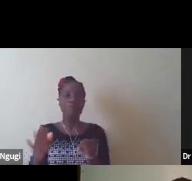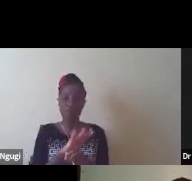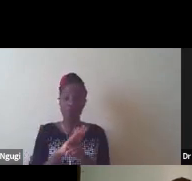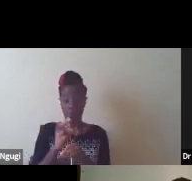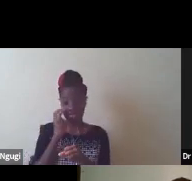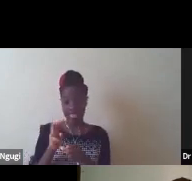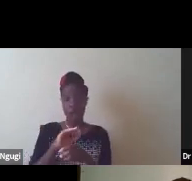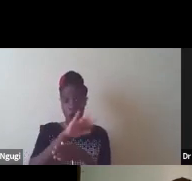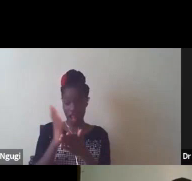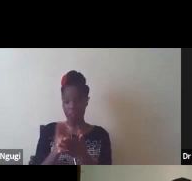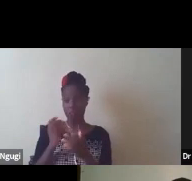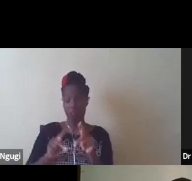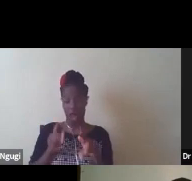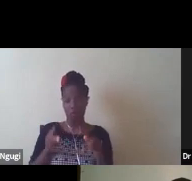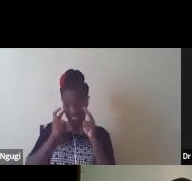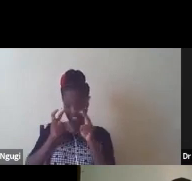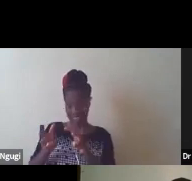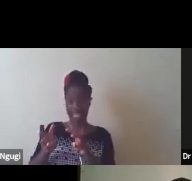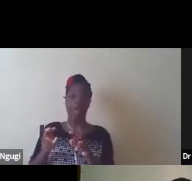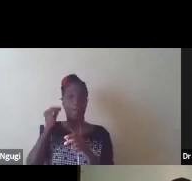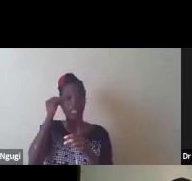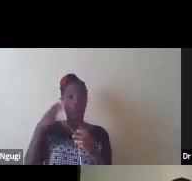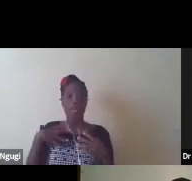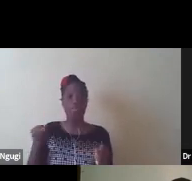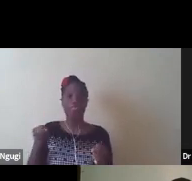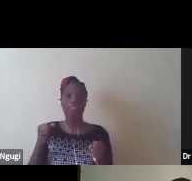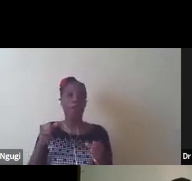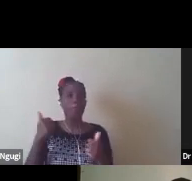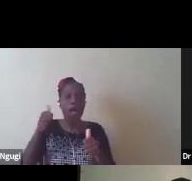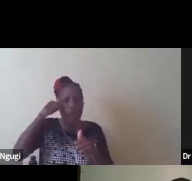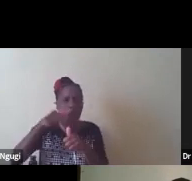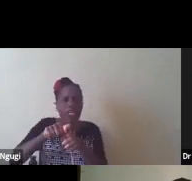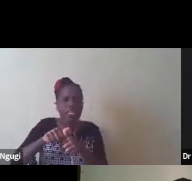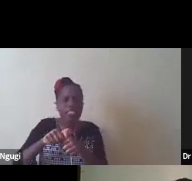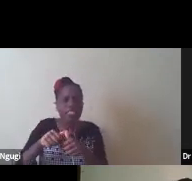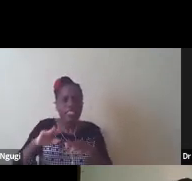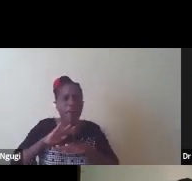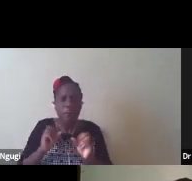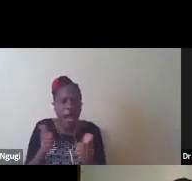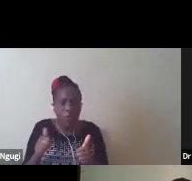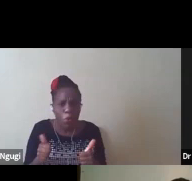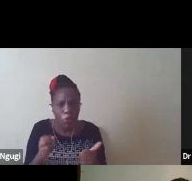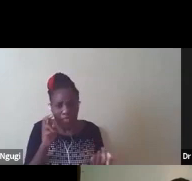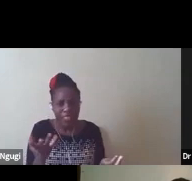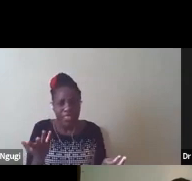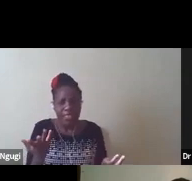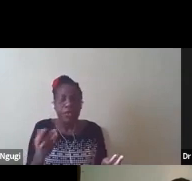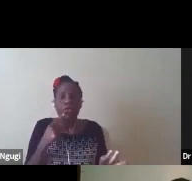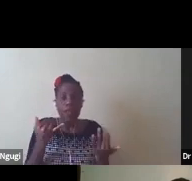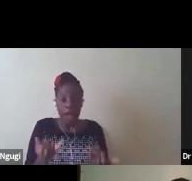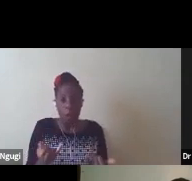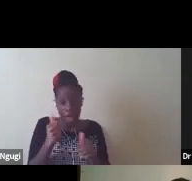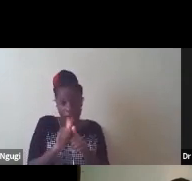our mental health care. And if you don't take care, you might have an unpleasant effect. In fact, everybody is waiting for a